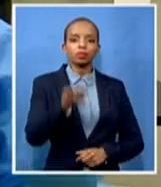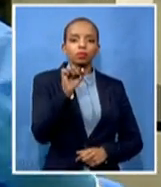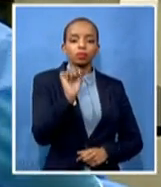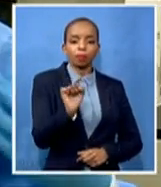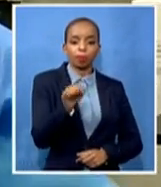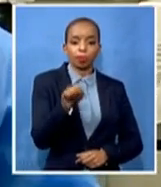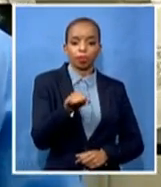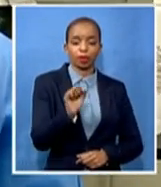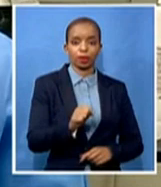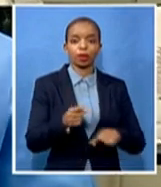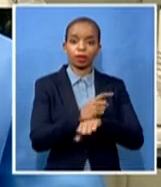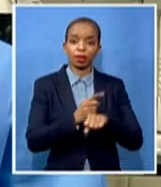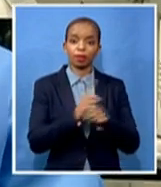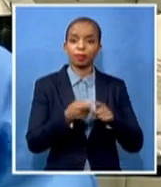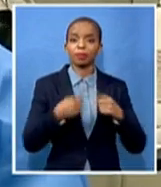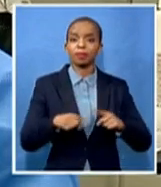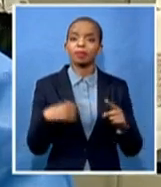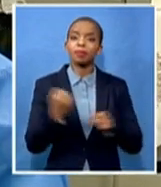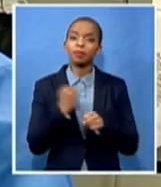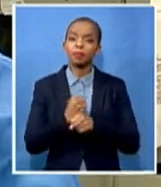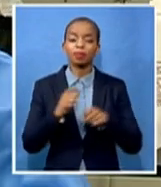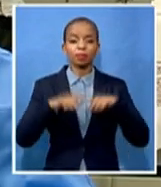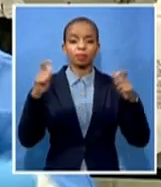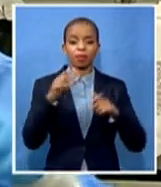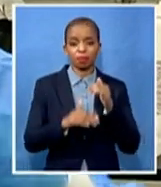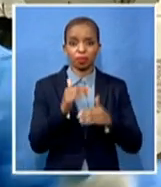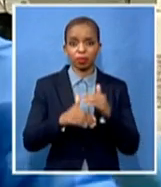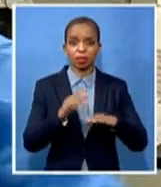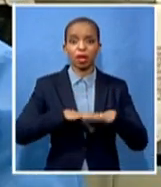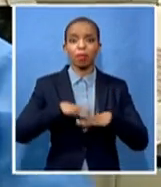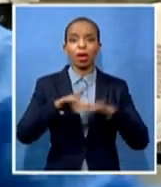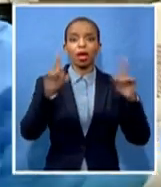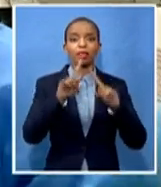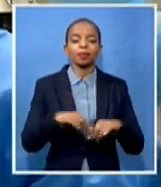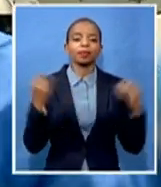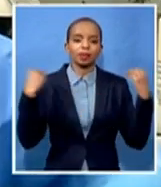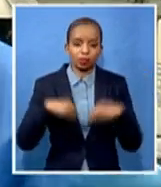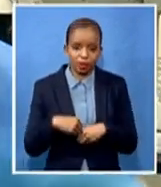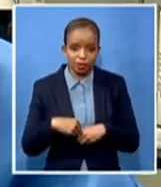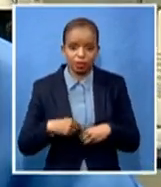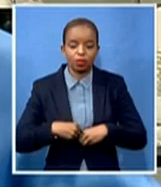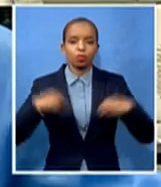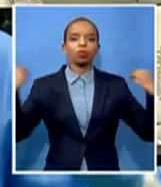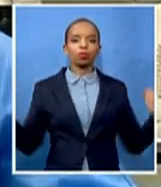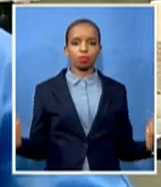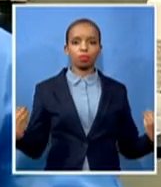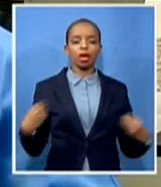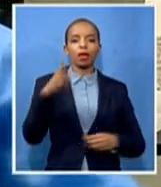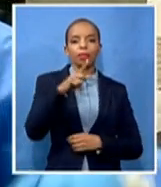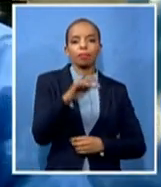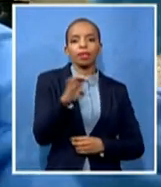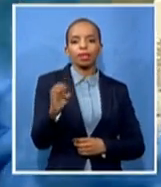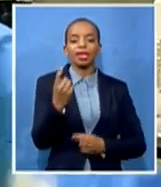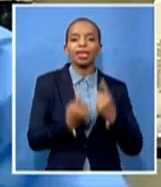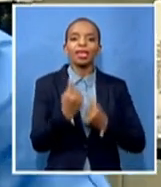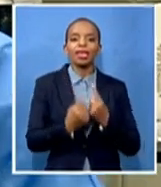with putting on the PPE, taking off the PPE, and even beyond that, I still change the clothes that I've come into the hospital